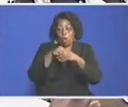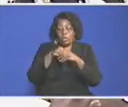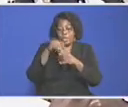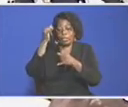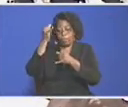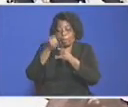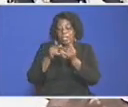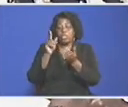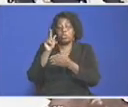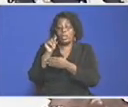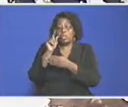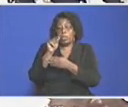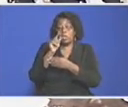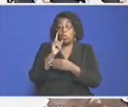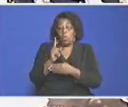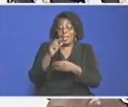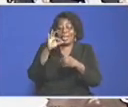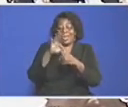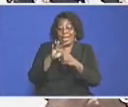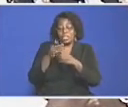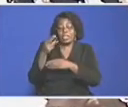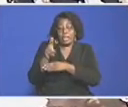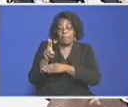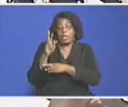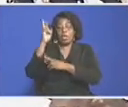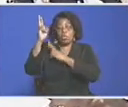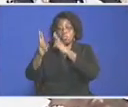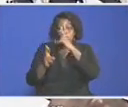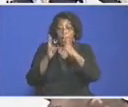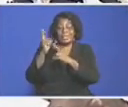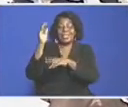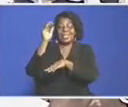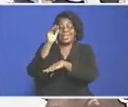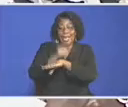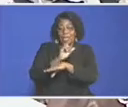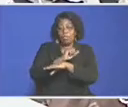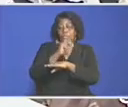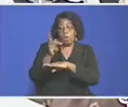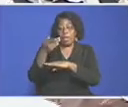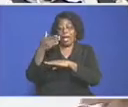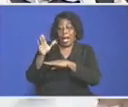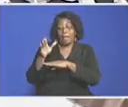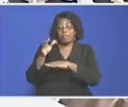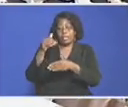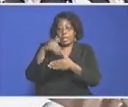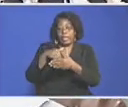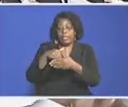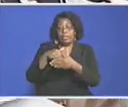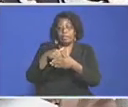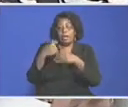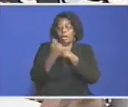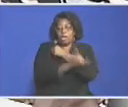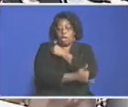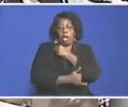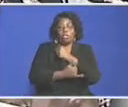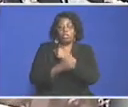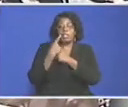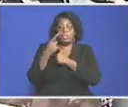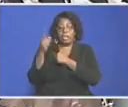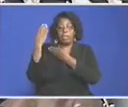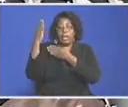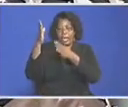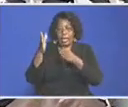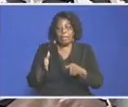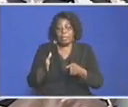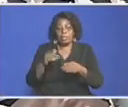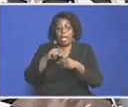final 2021 election campaign rally tonight here in New Providence after canvassing the entire country to inform Bahamians